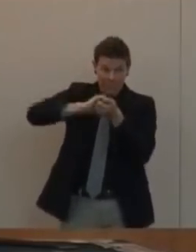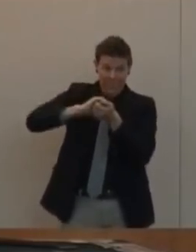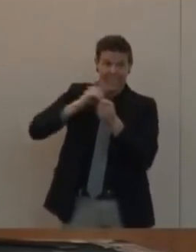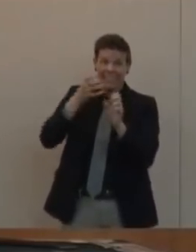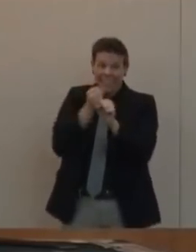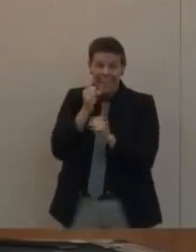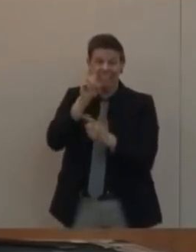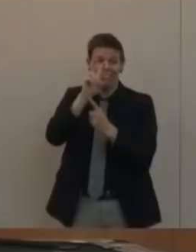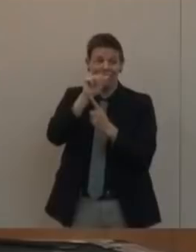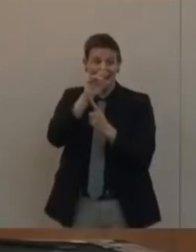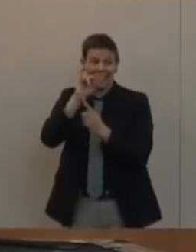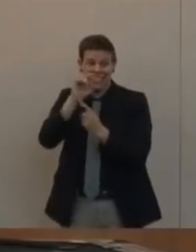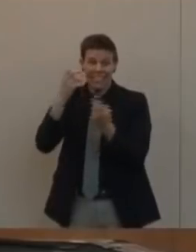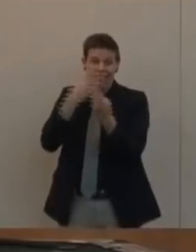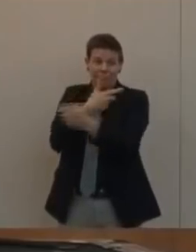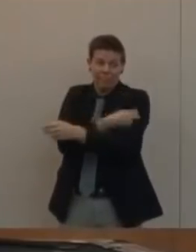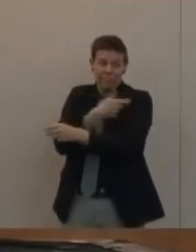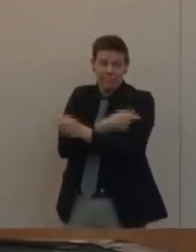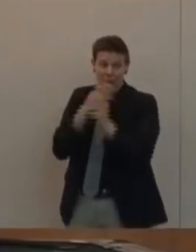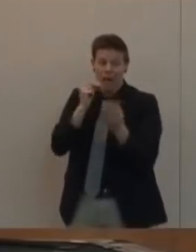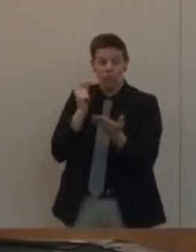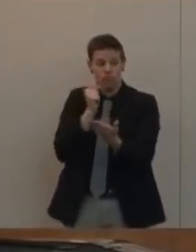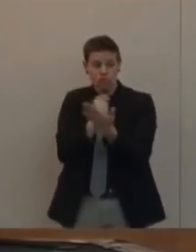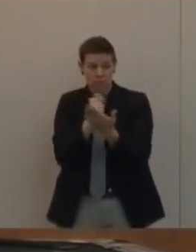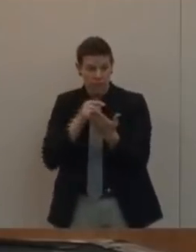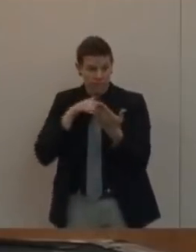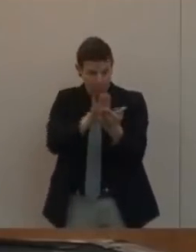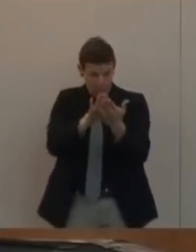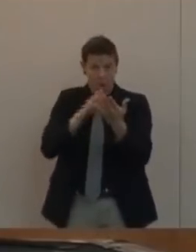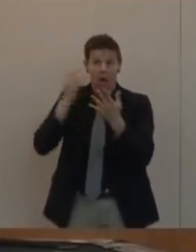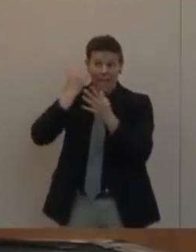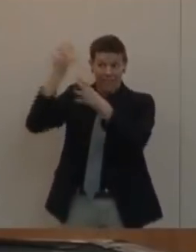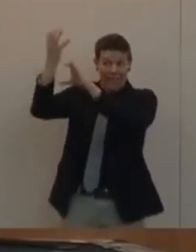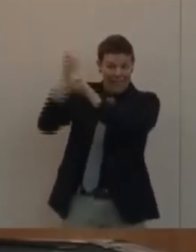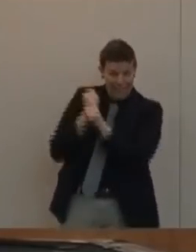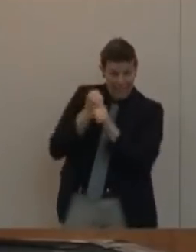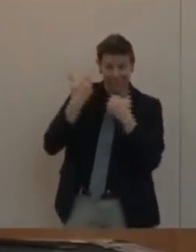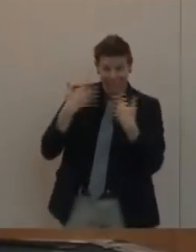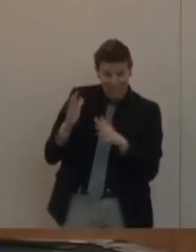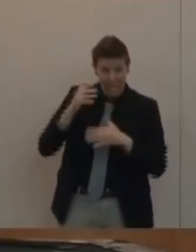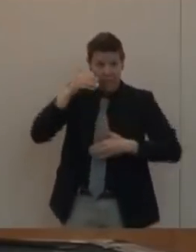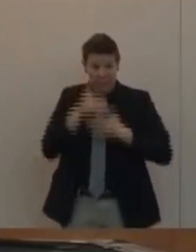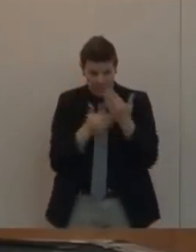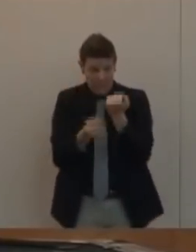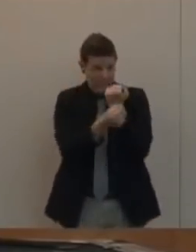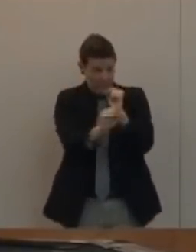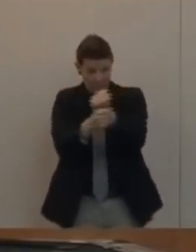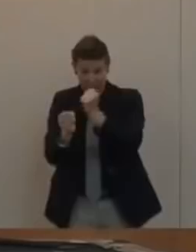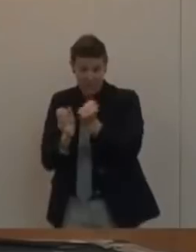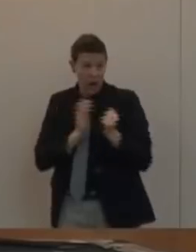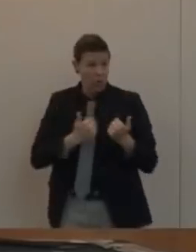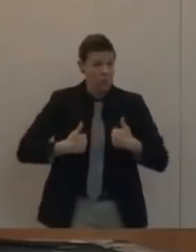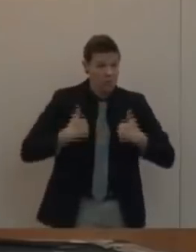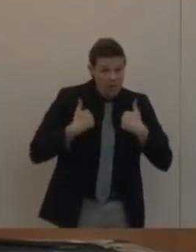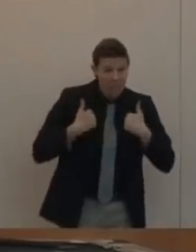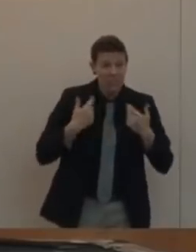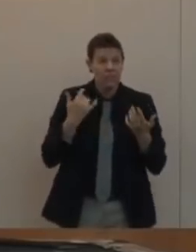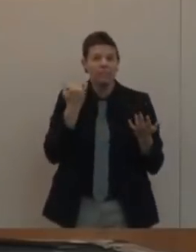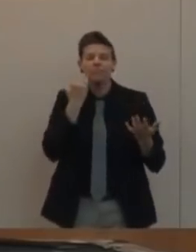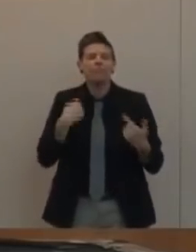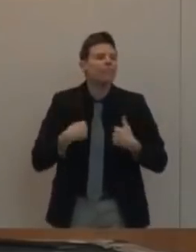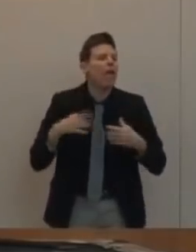treatment protocol so that we are clear about saving lives if you're infected, about making sure that we can prevent it